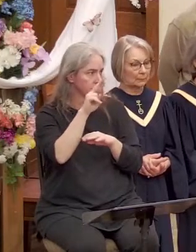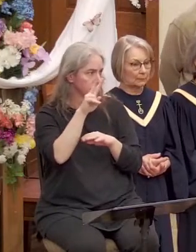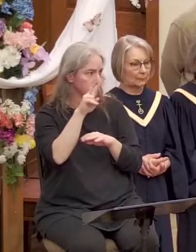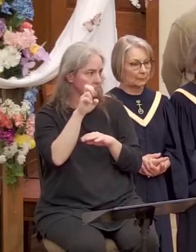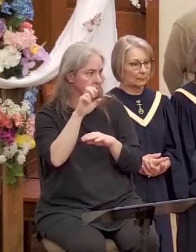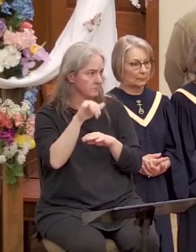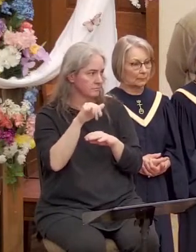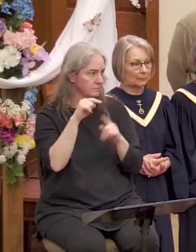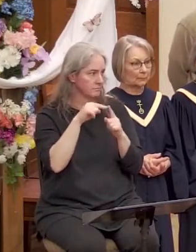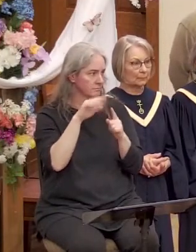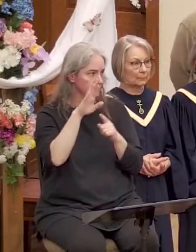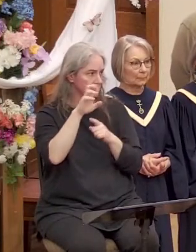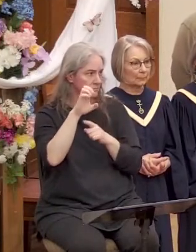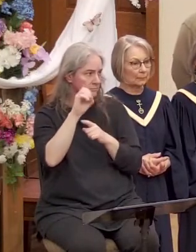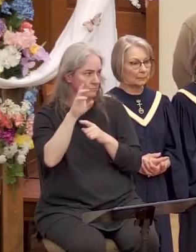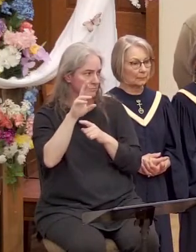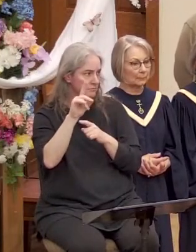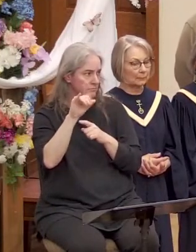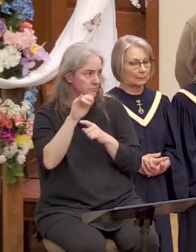this recording,